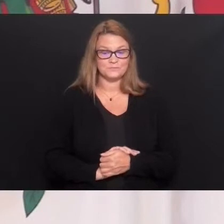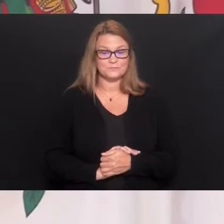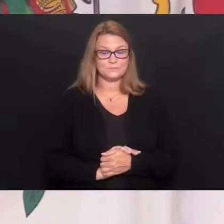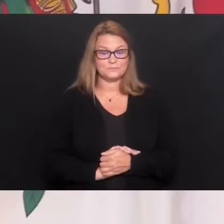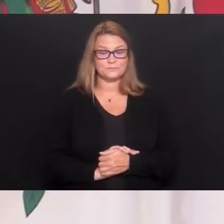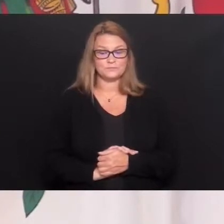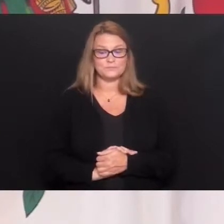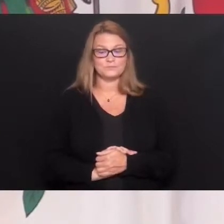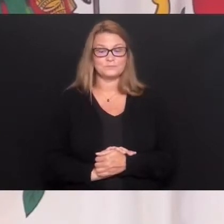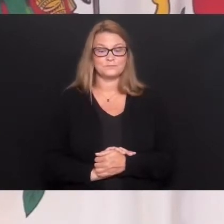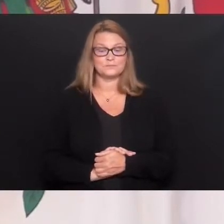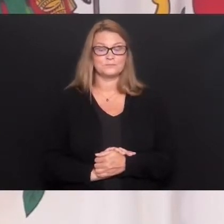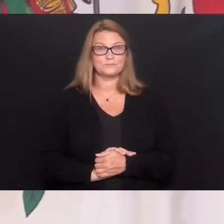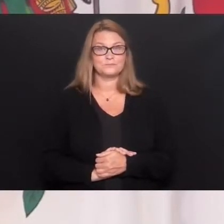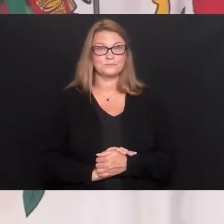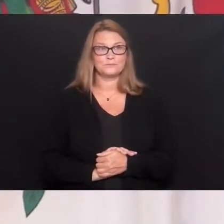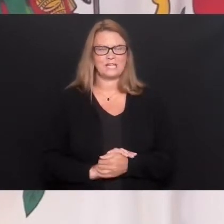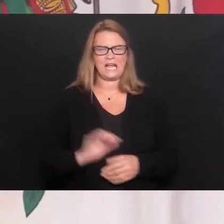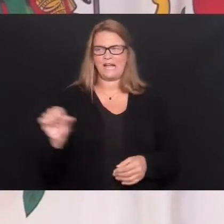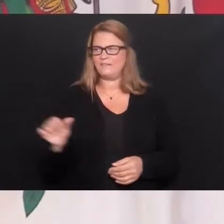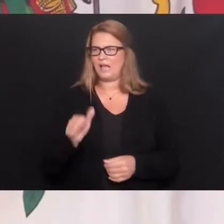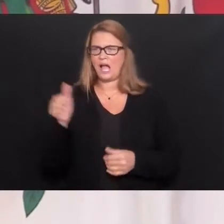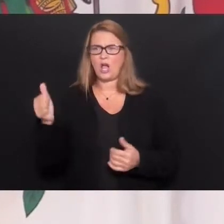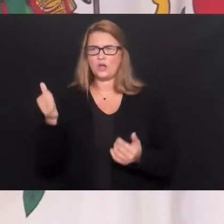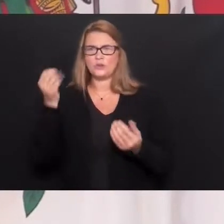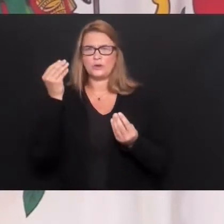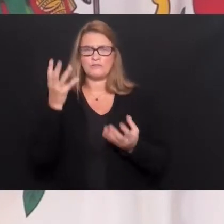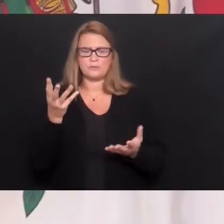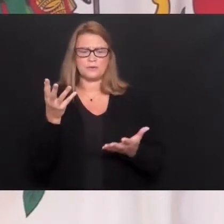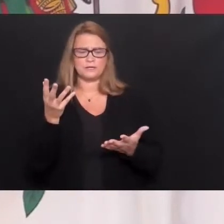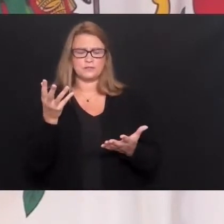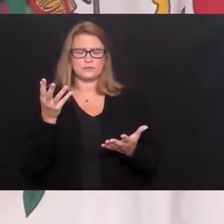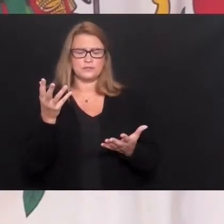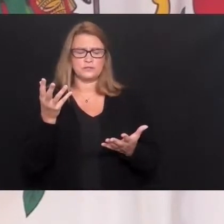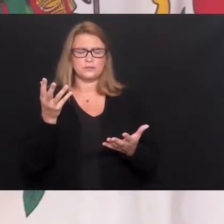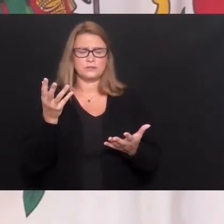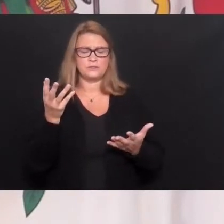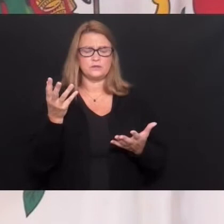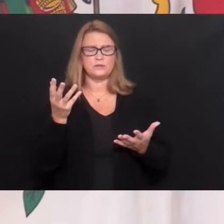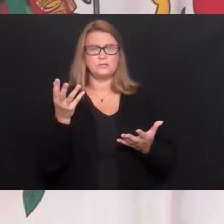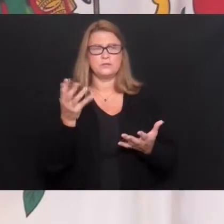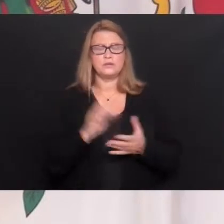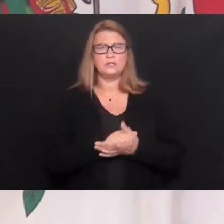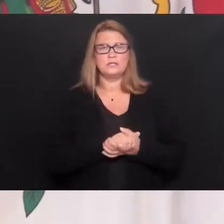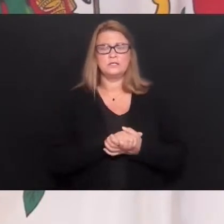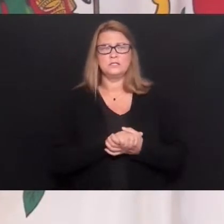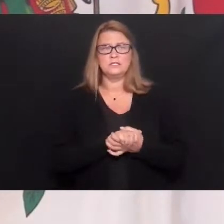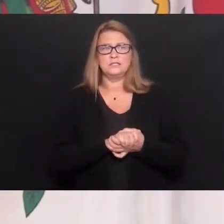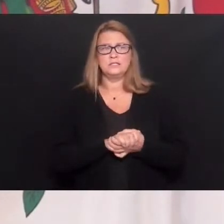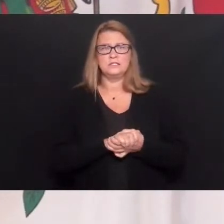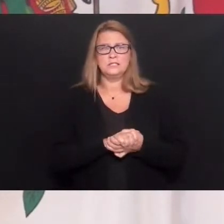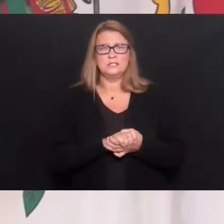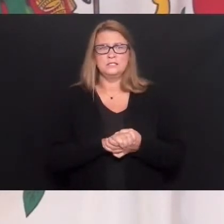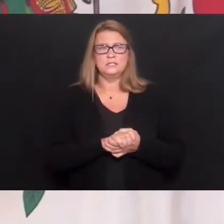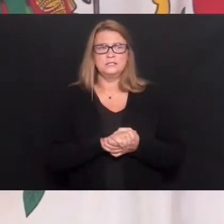Let me think if there's anything else that I've got here. You know, I've got